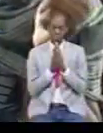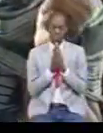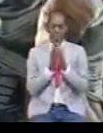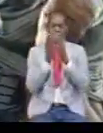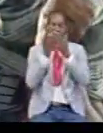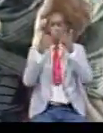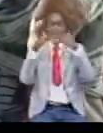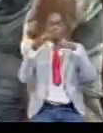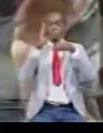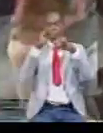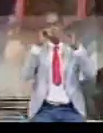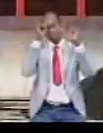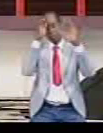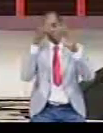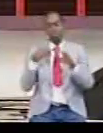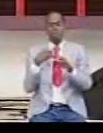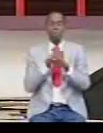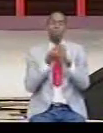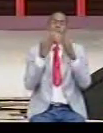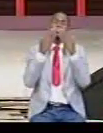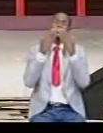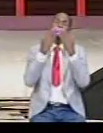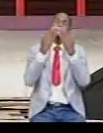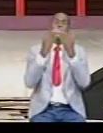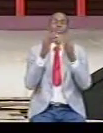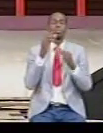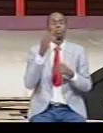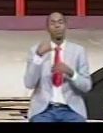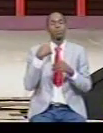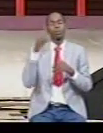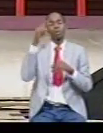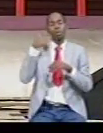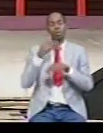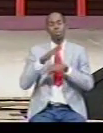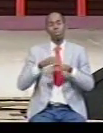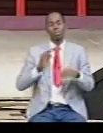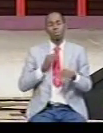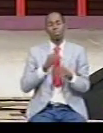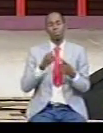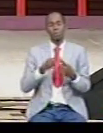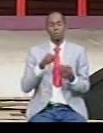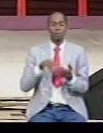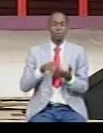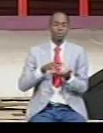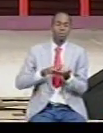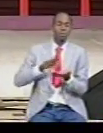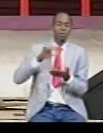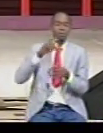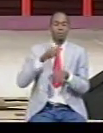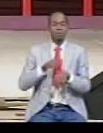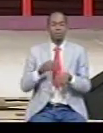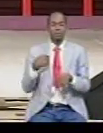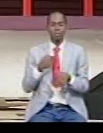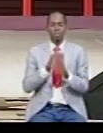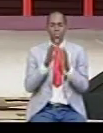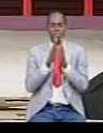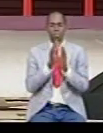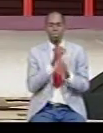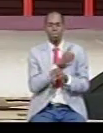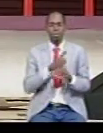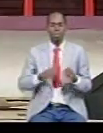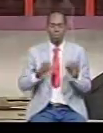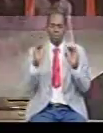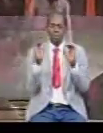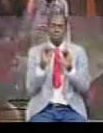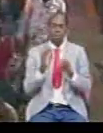Heavenly Father, we thank you. You have called us to a glorious time. And we pray, Lord, none of us